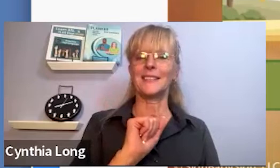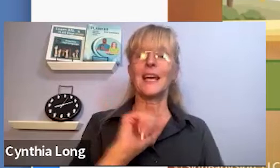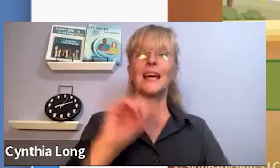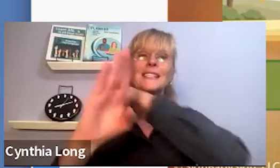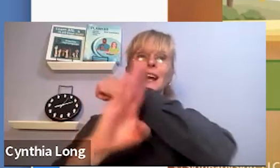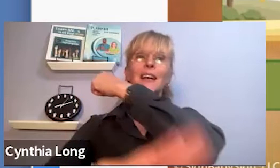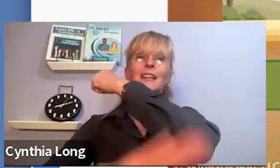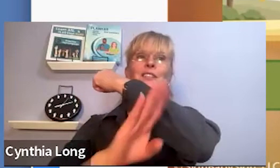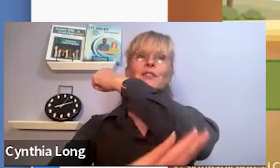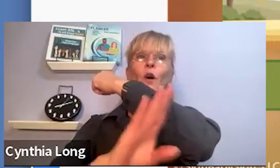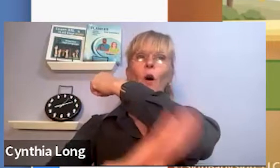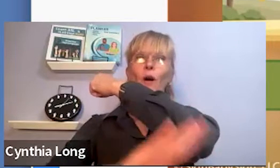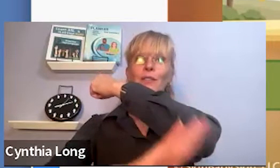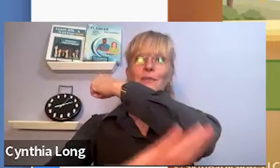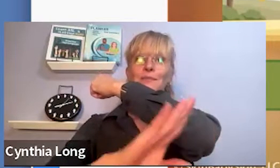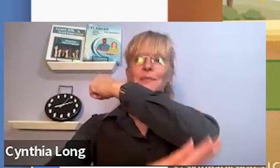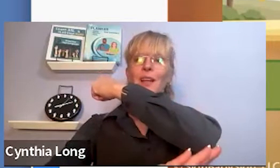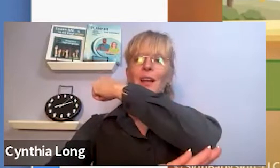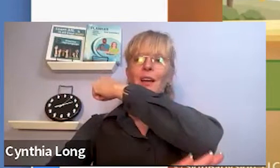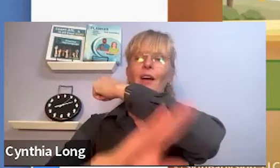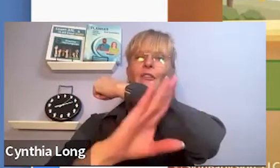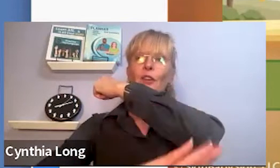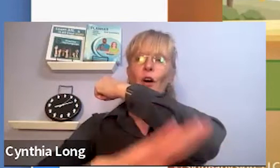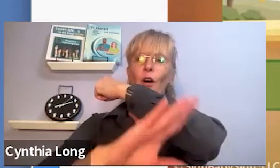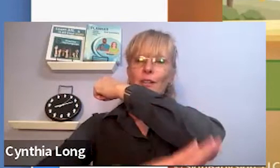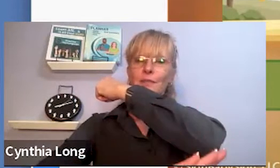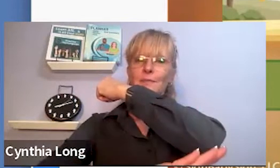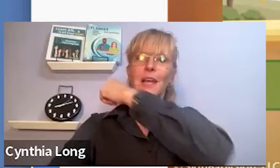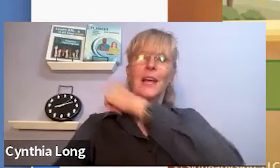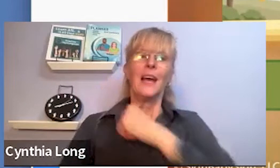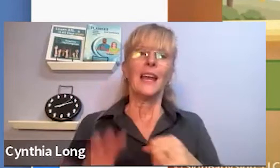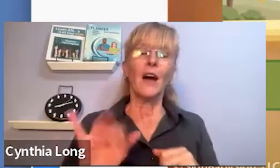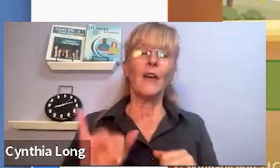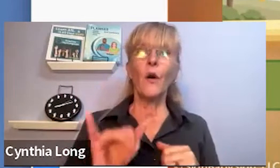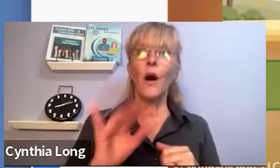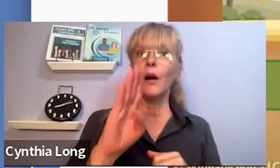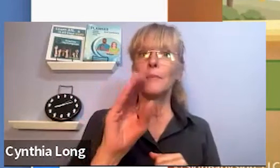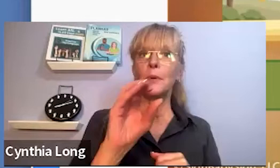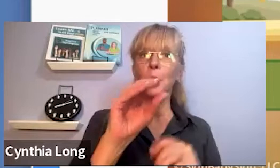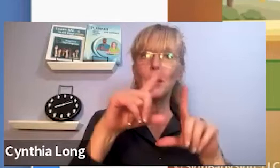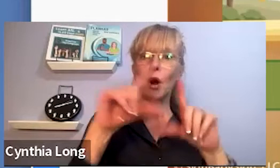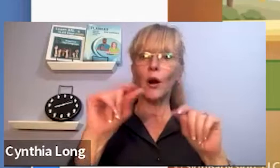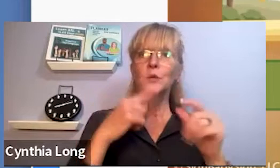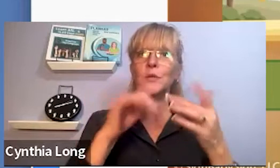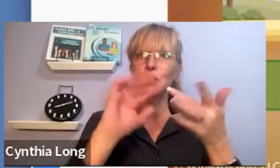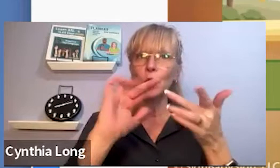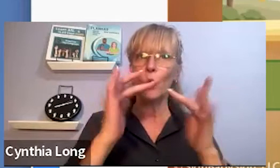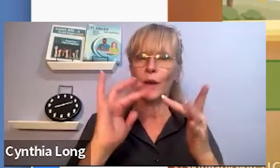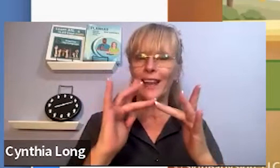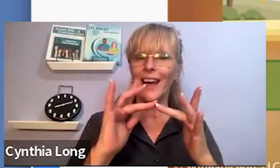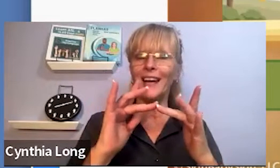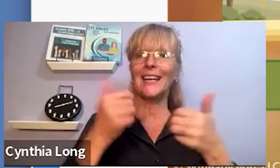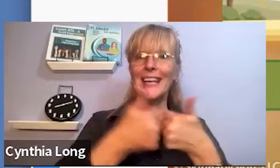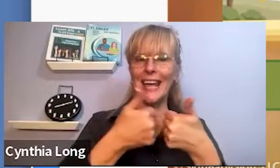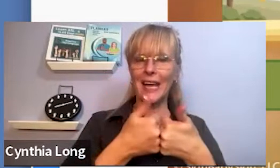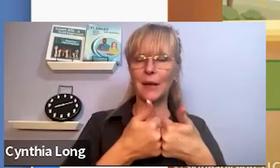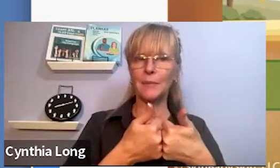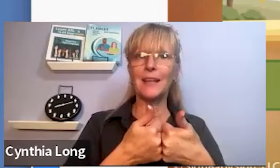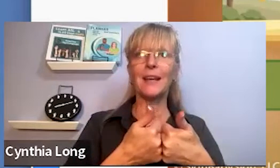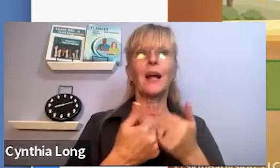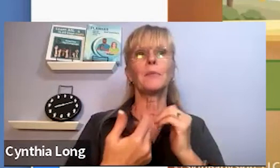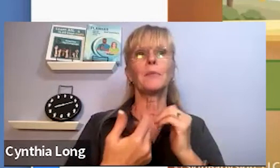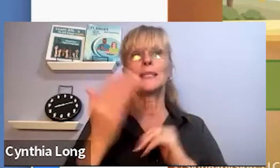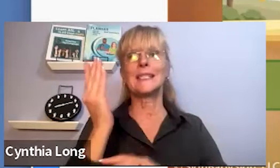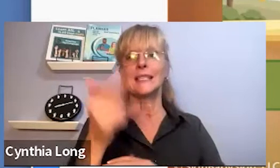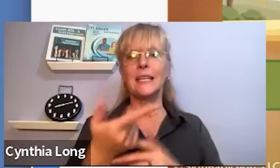like this. And the sign is fall. Fall. Now for our boom cards, which is online